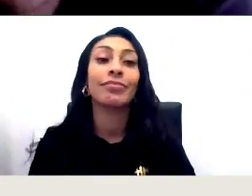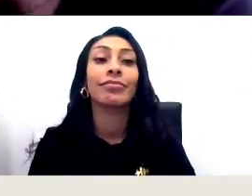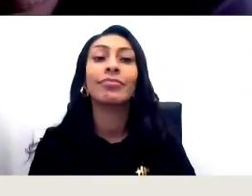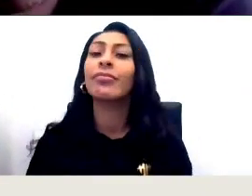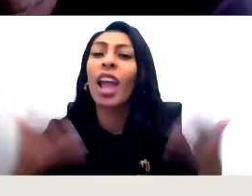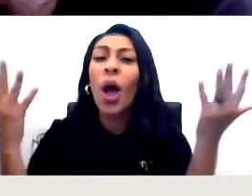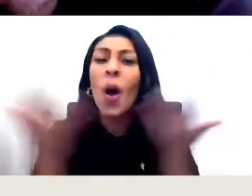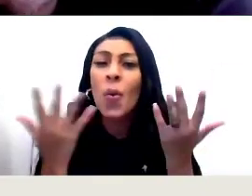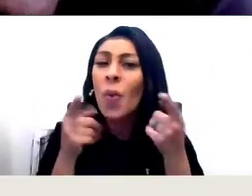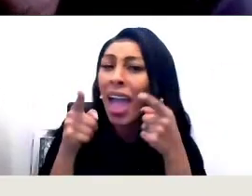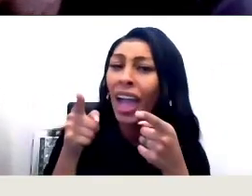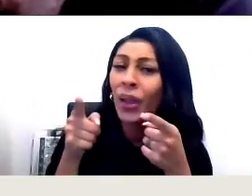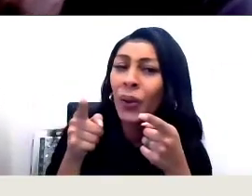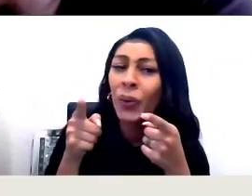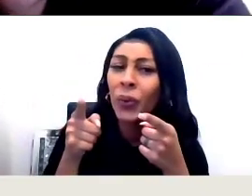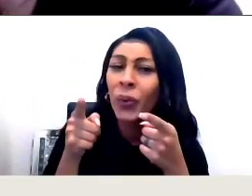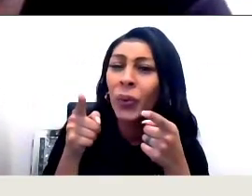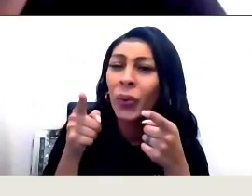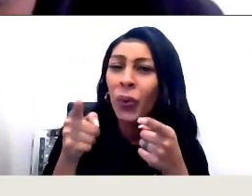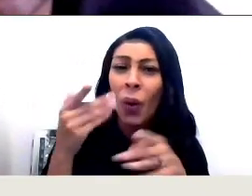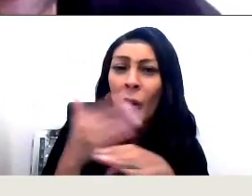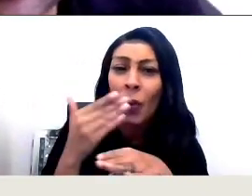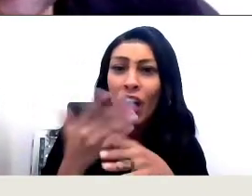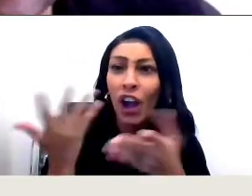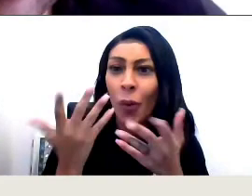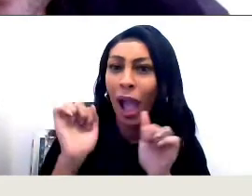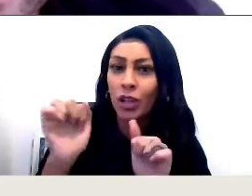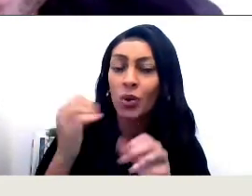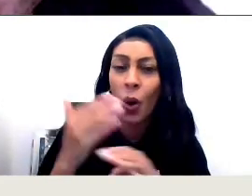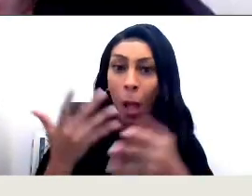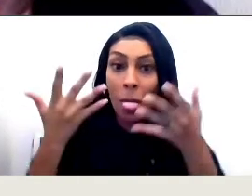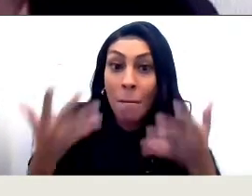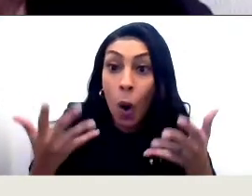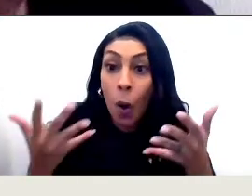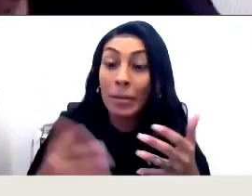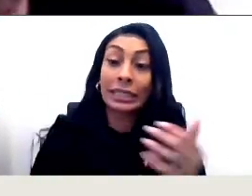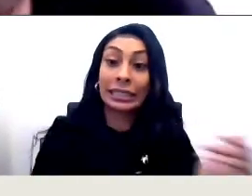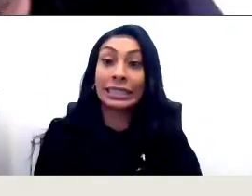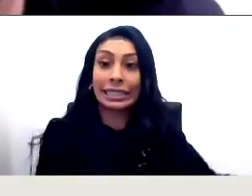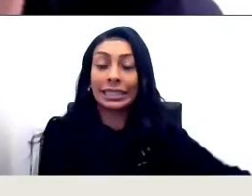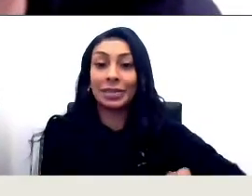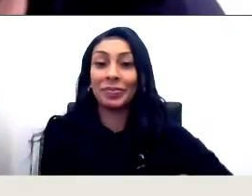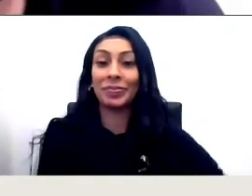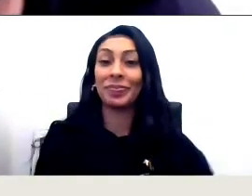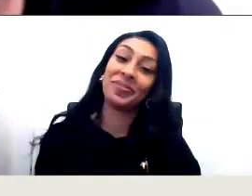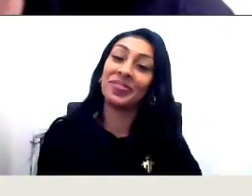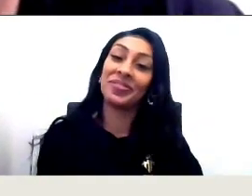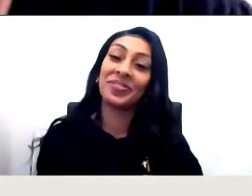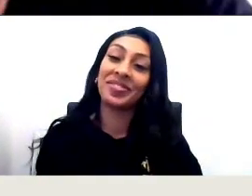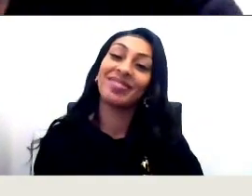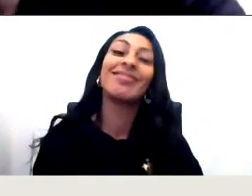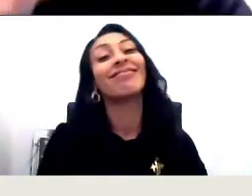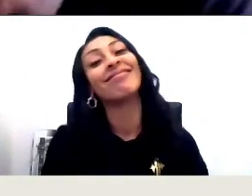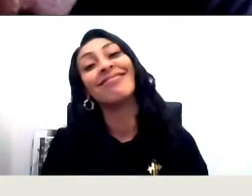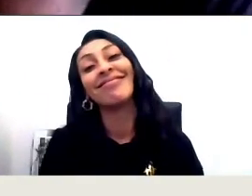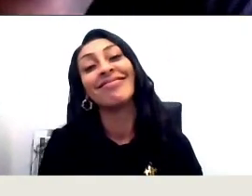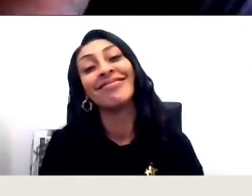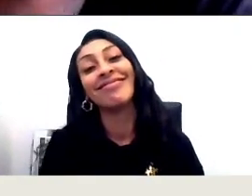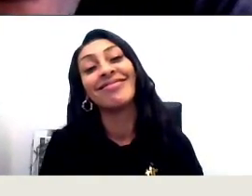Where are you in terms of your work? Oh, in terms of work.